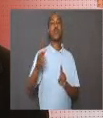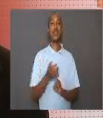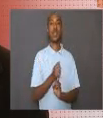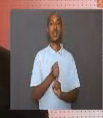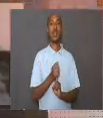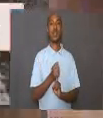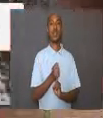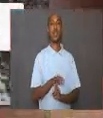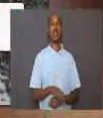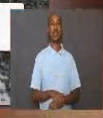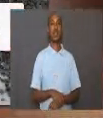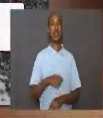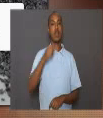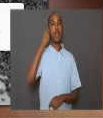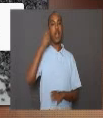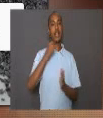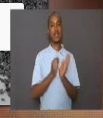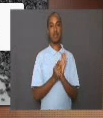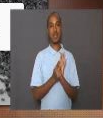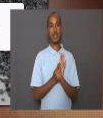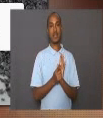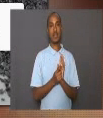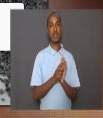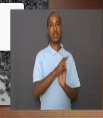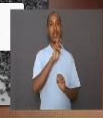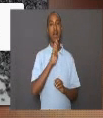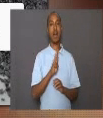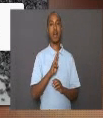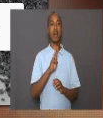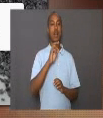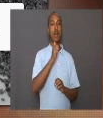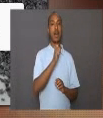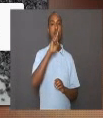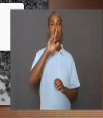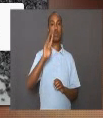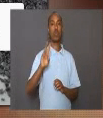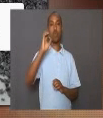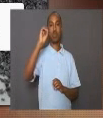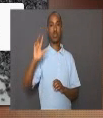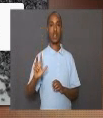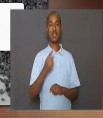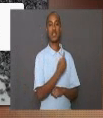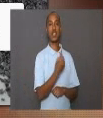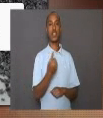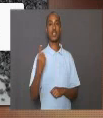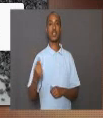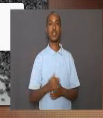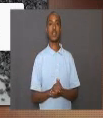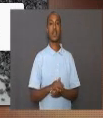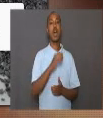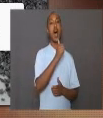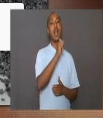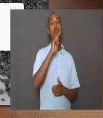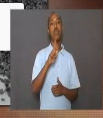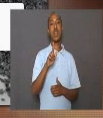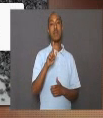contain. For example, there are aluminium compounds, such as